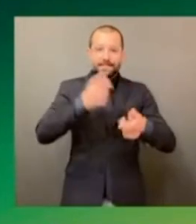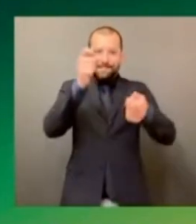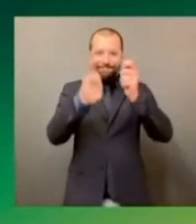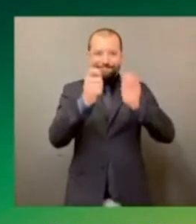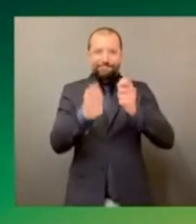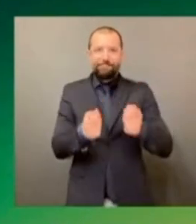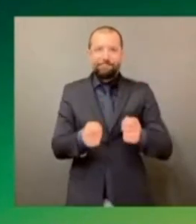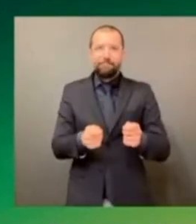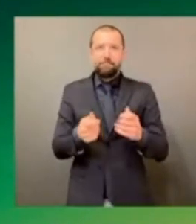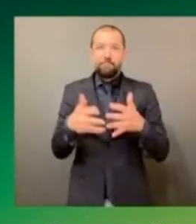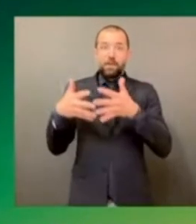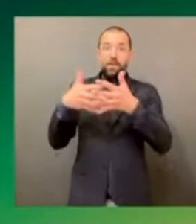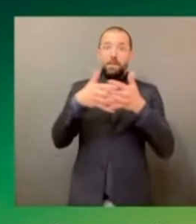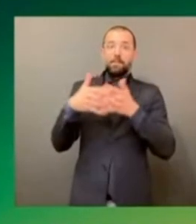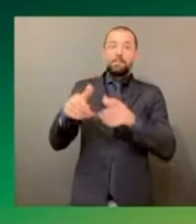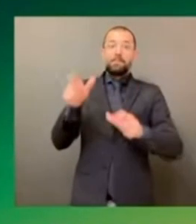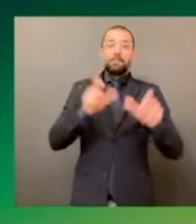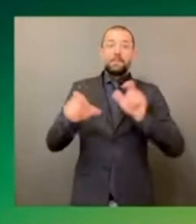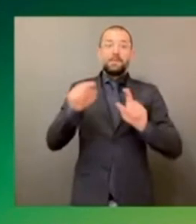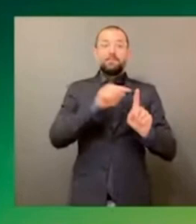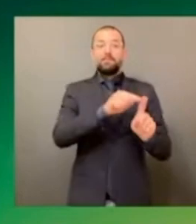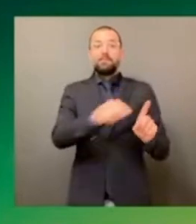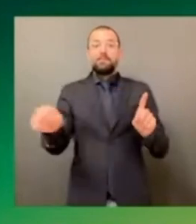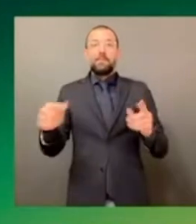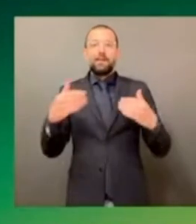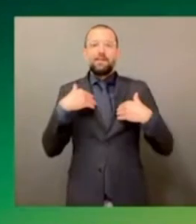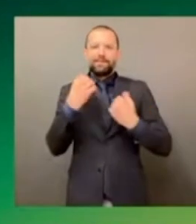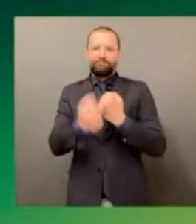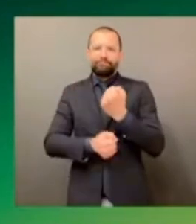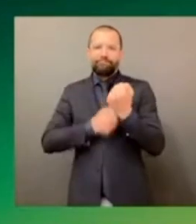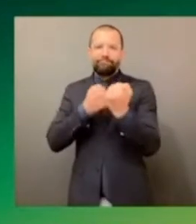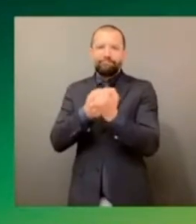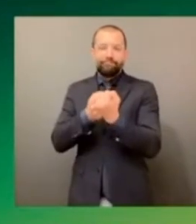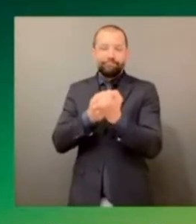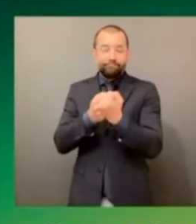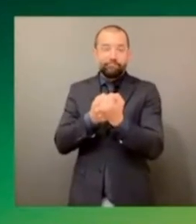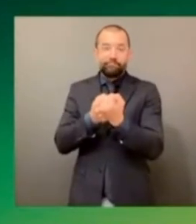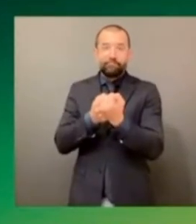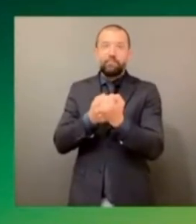stand with those yearning for more freedom.